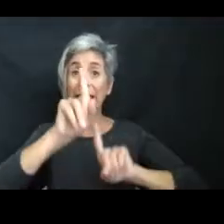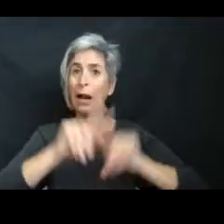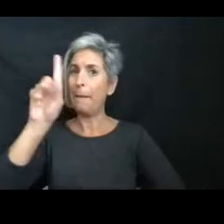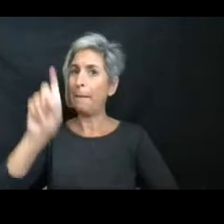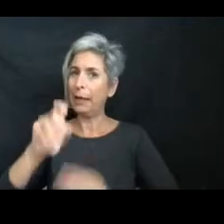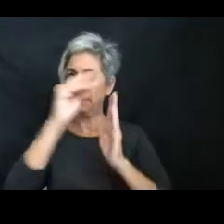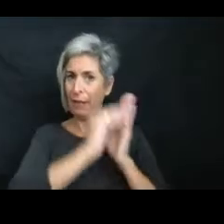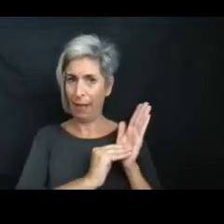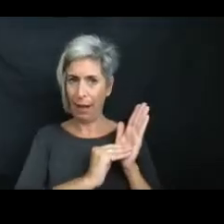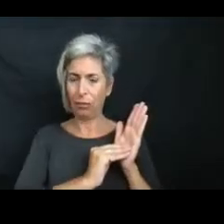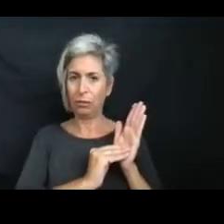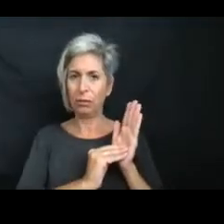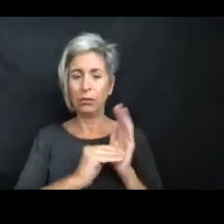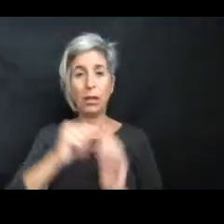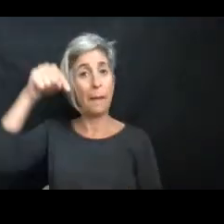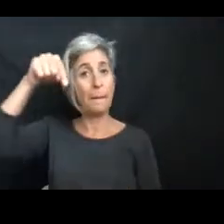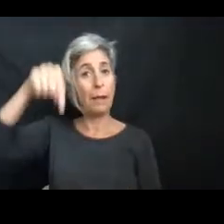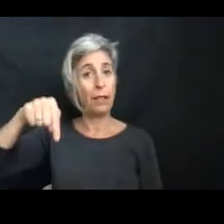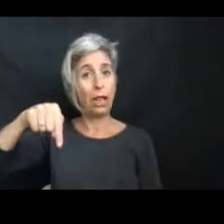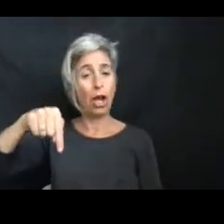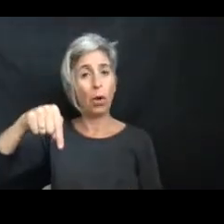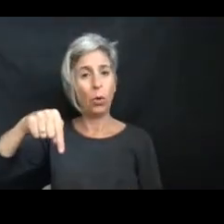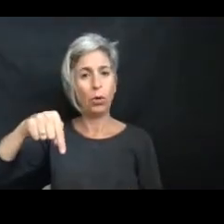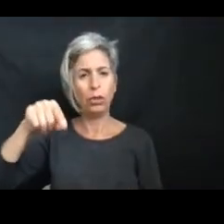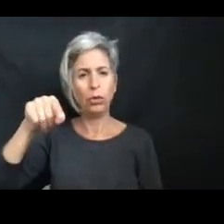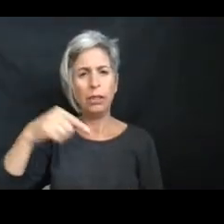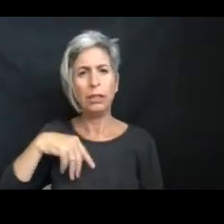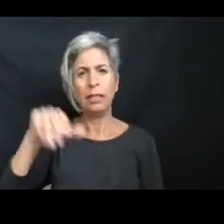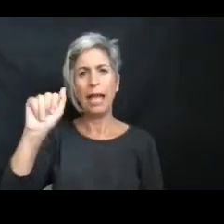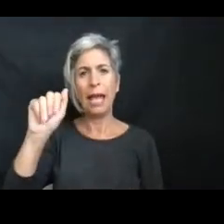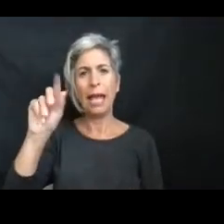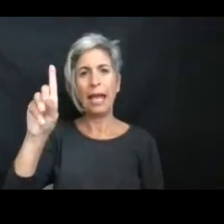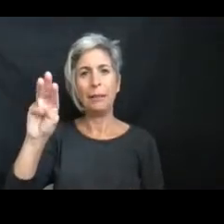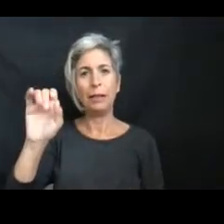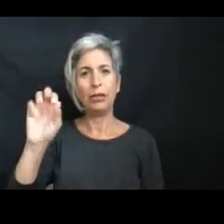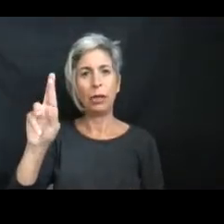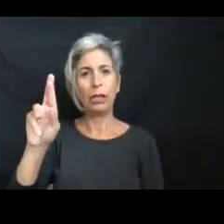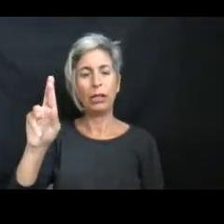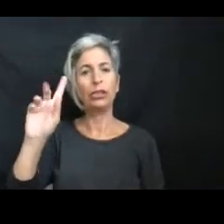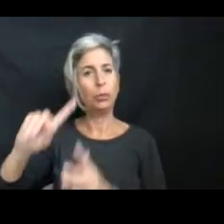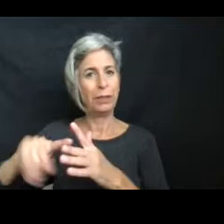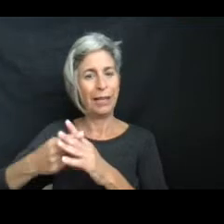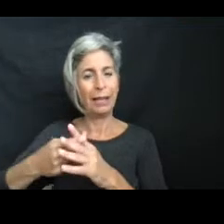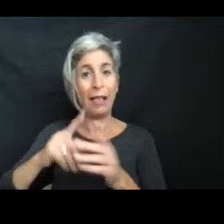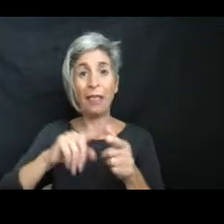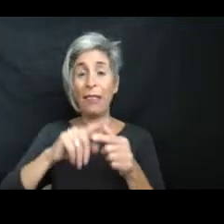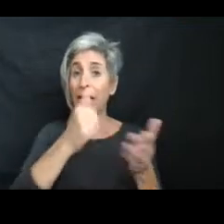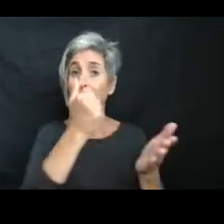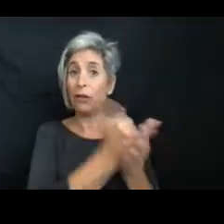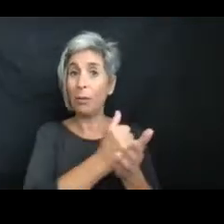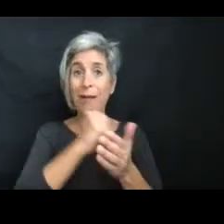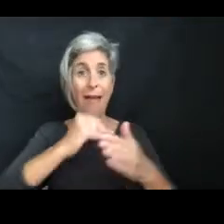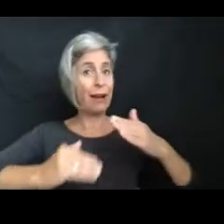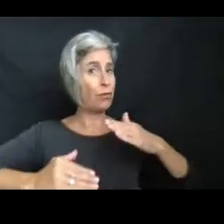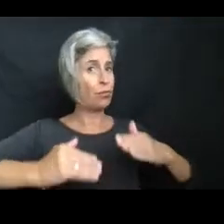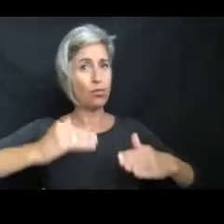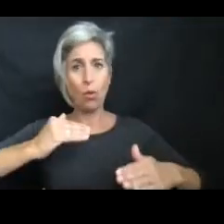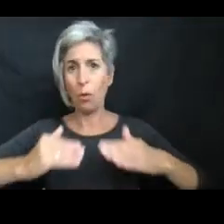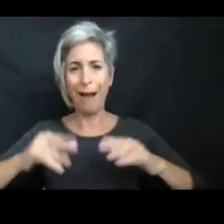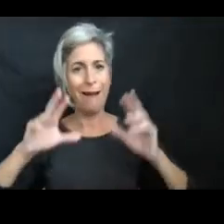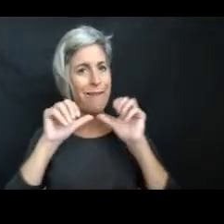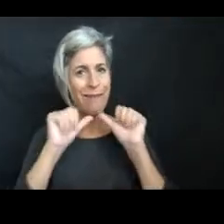And then down below, you need an administrator to begin with. So over here, and then confirm not a robot, and you can go ahead